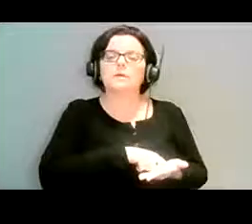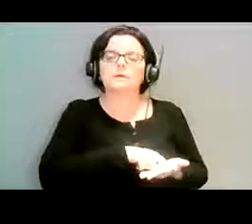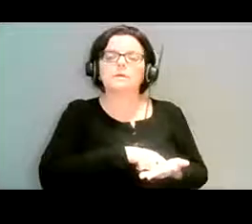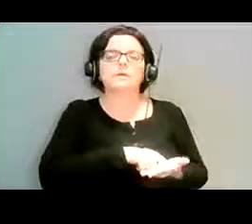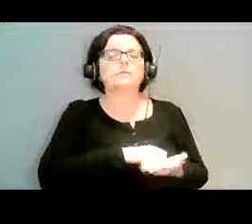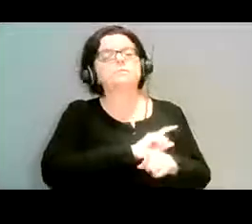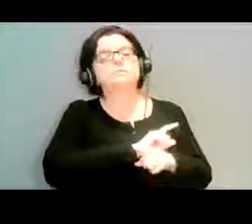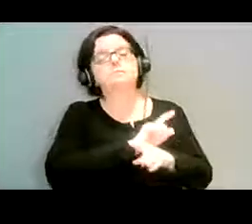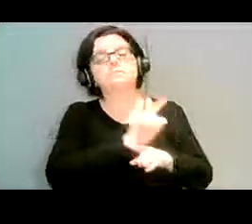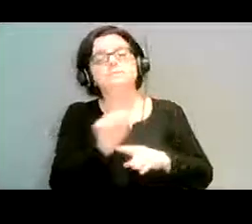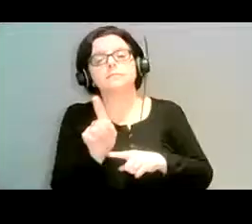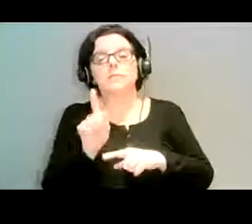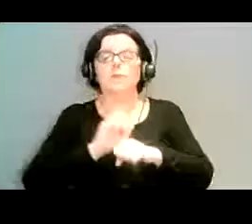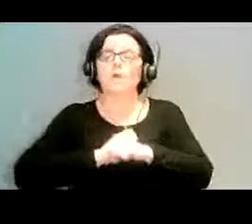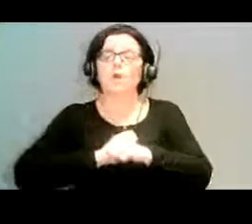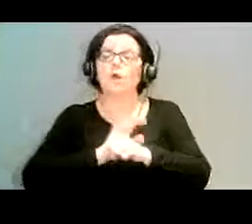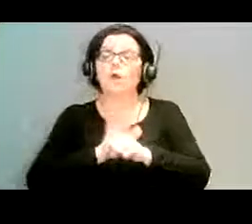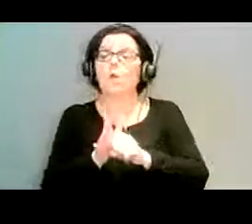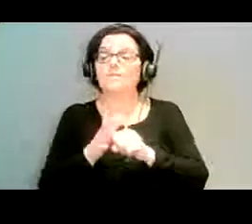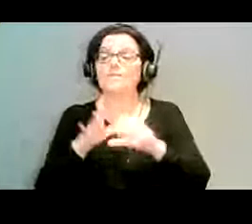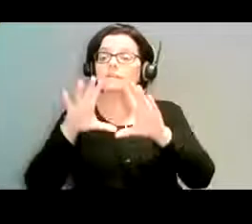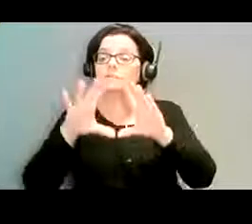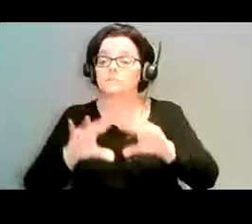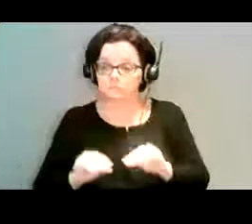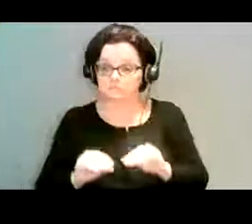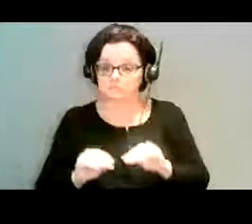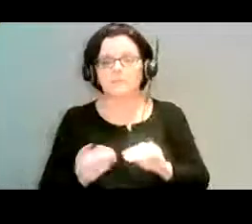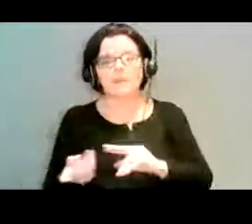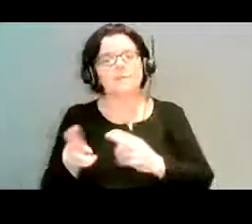things do get back to normal, I